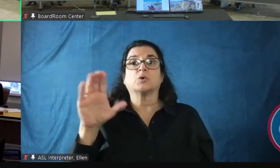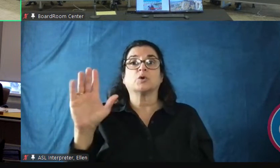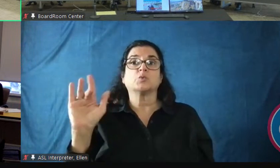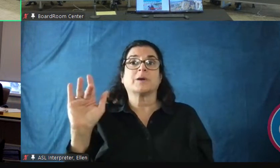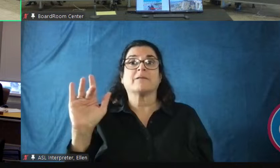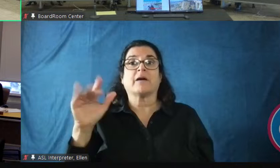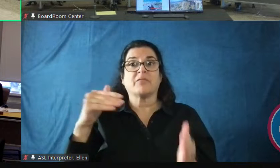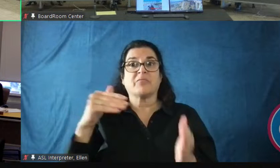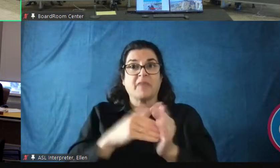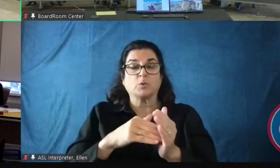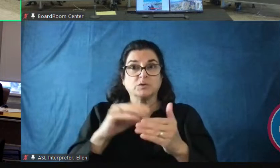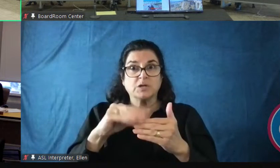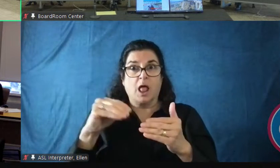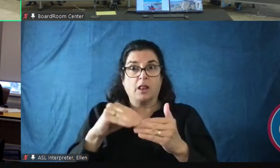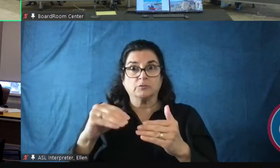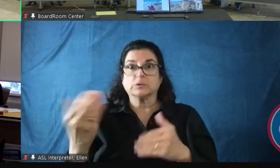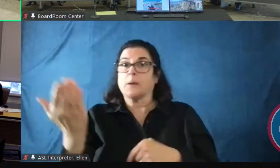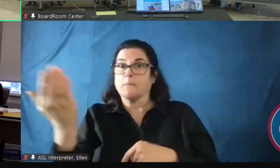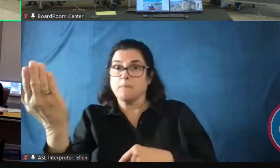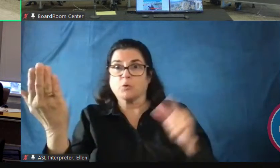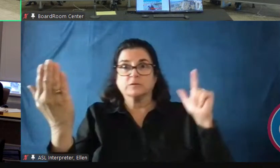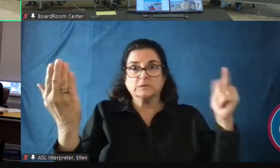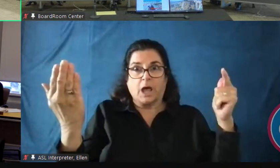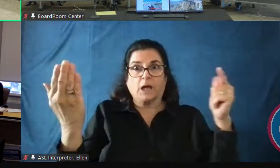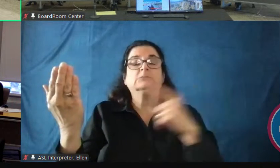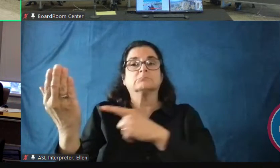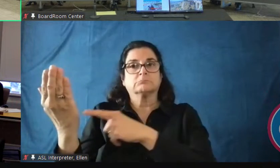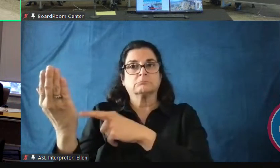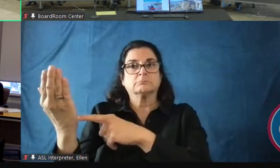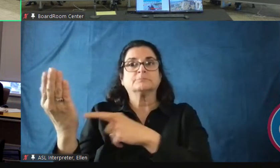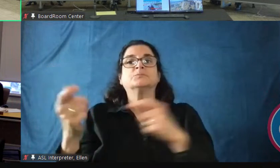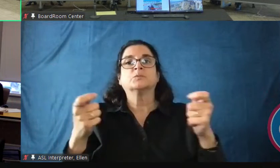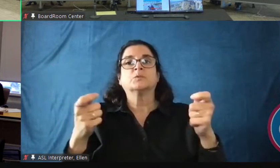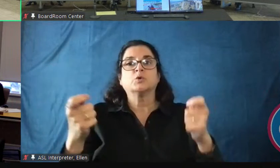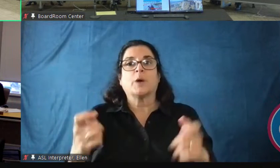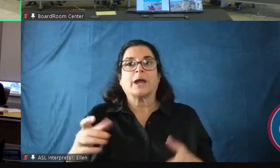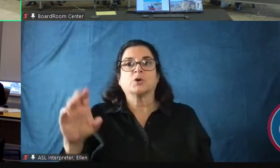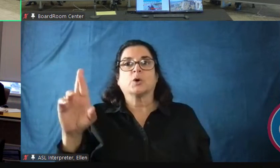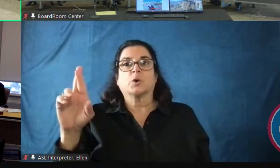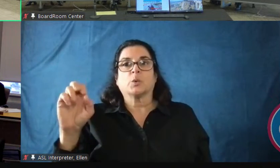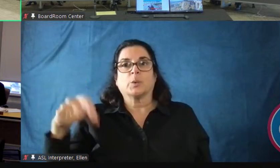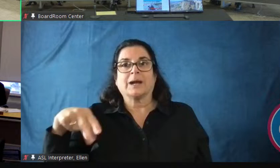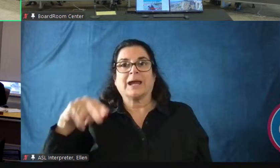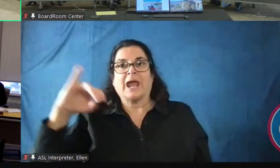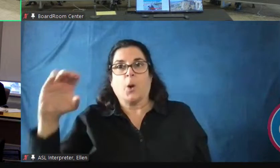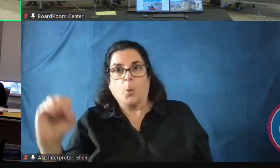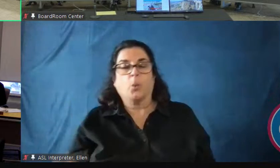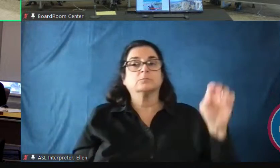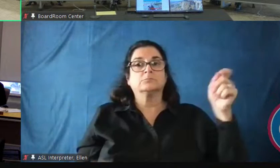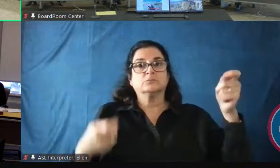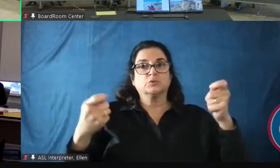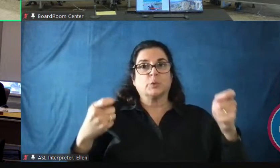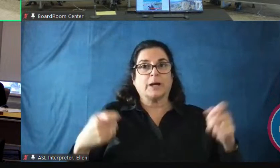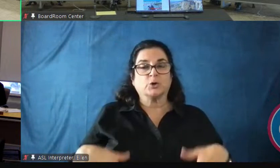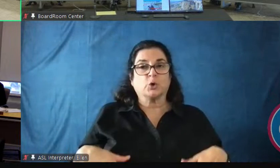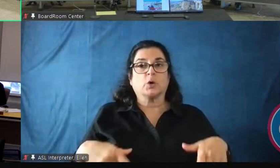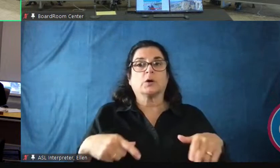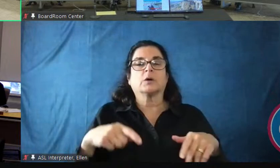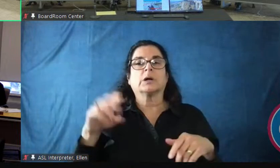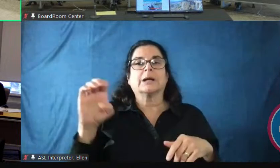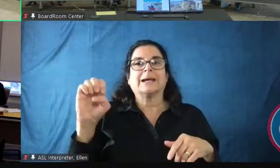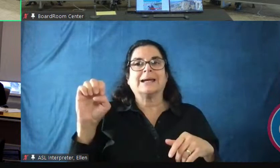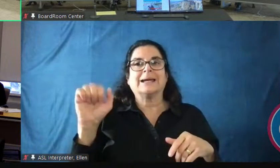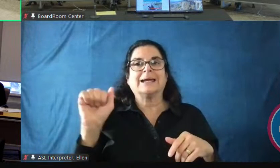$3,625,000. So moved. Second. It's been moved by Director Recajo, seconded by Director Eady, that the board approve the